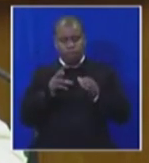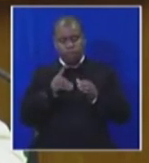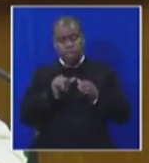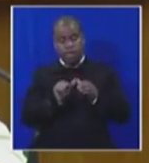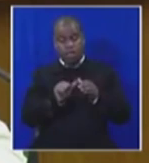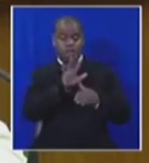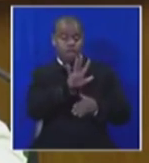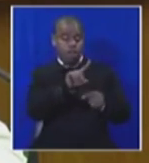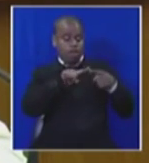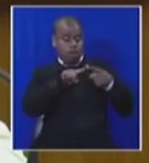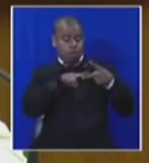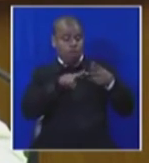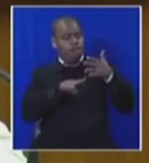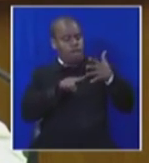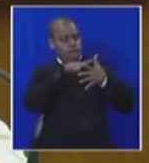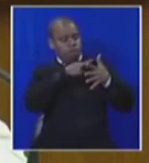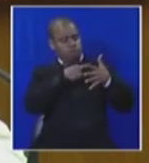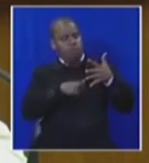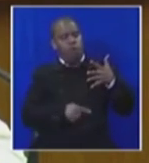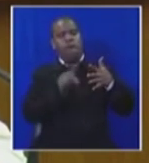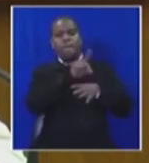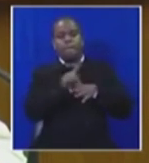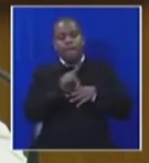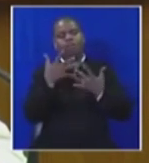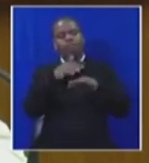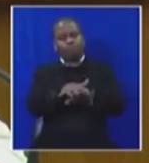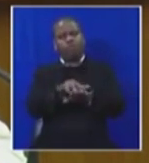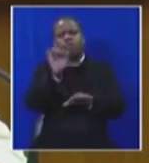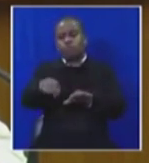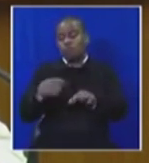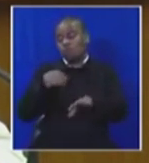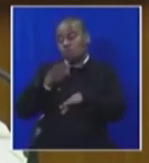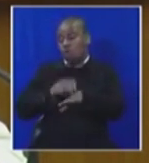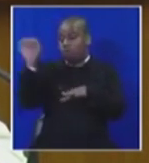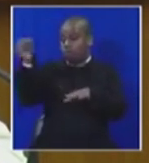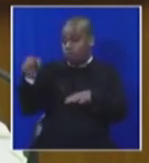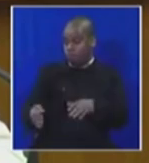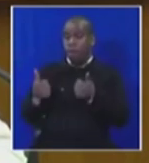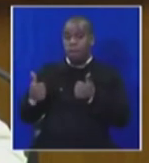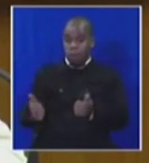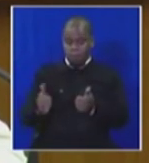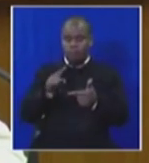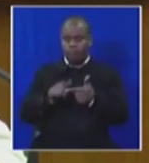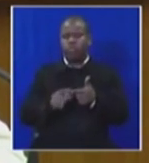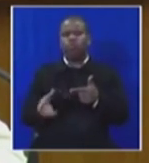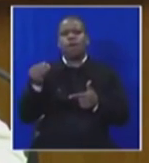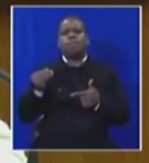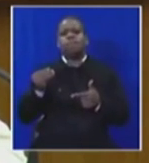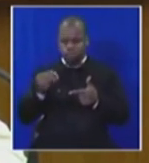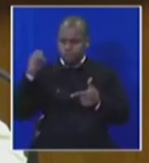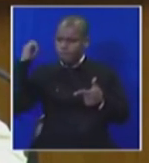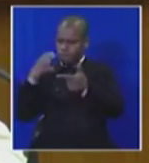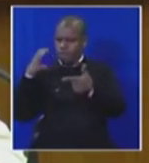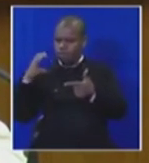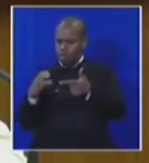plan for jobs is an all-encompassing plan which, if implemented, would not only create employment, but also result in increased investment in